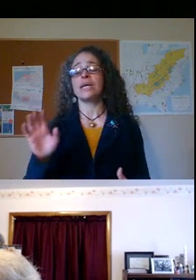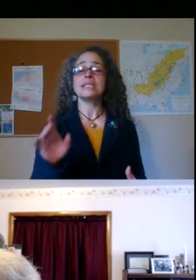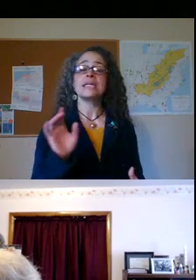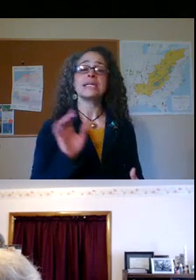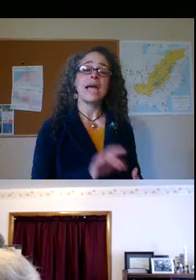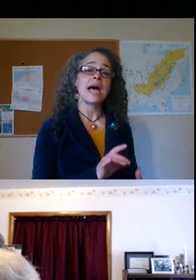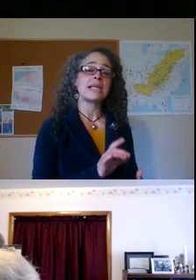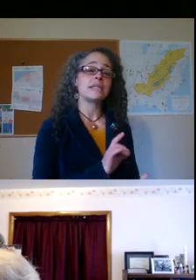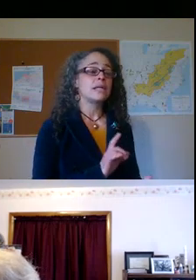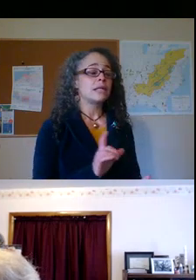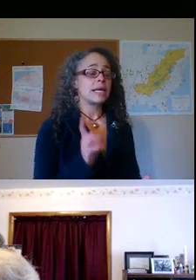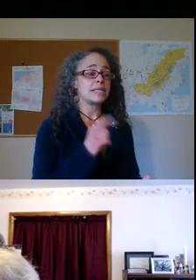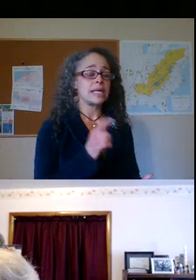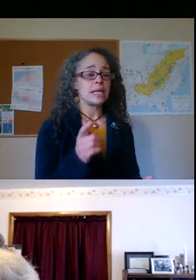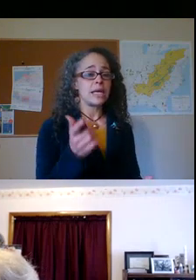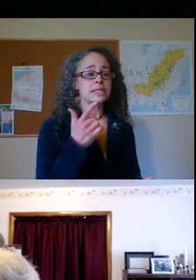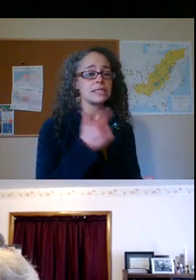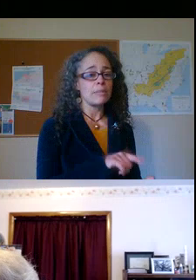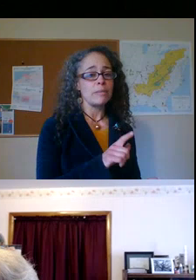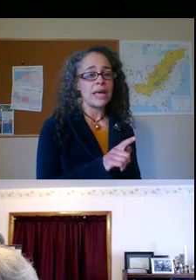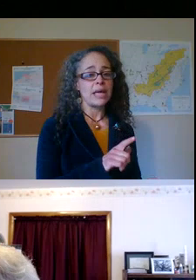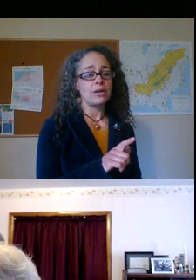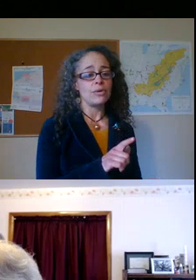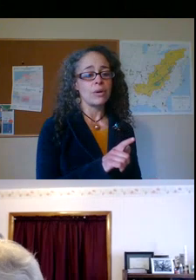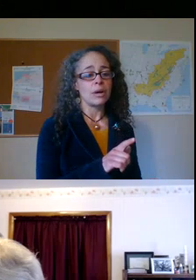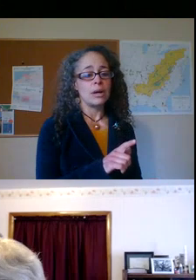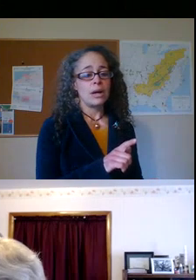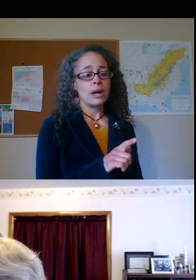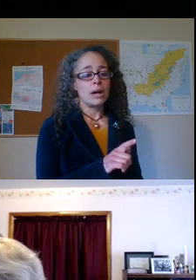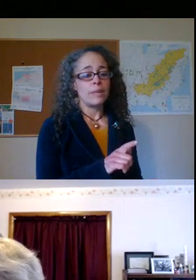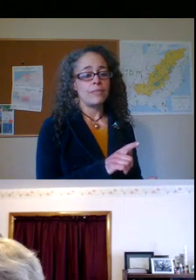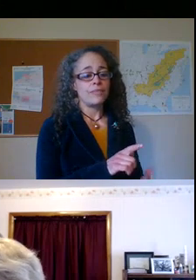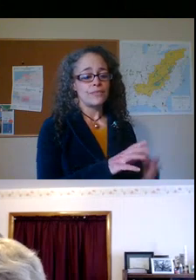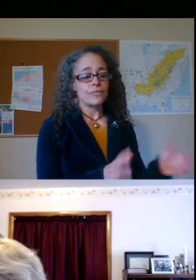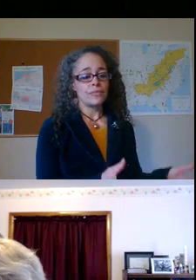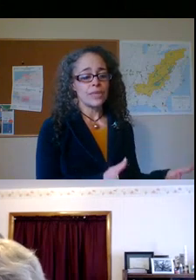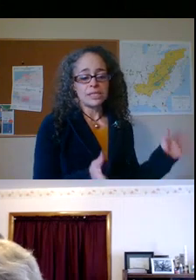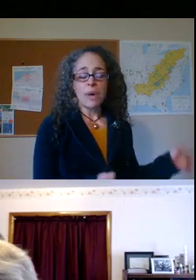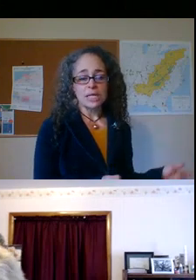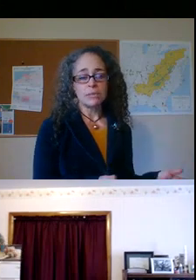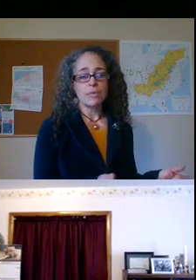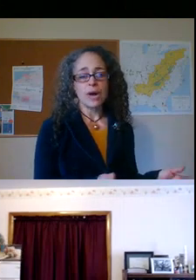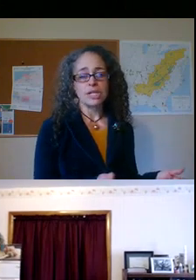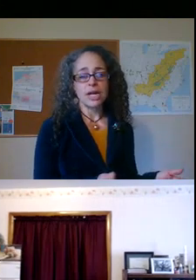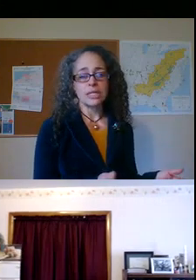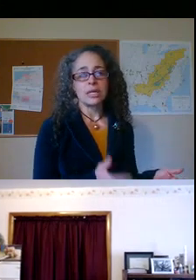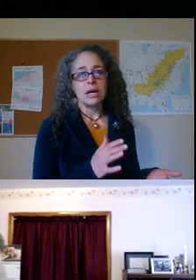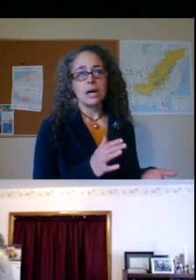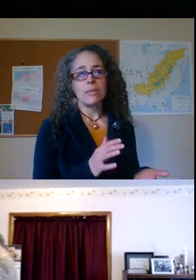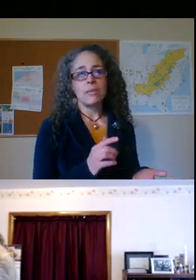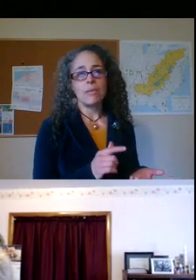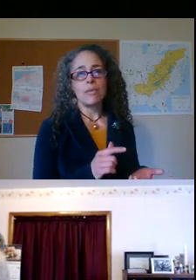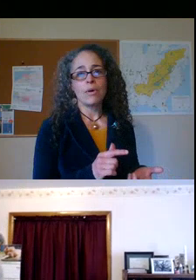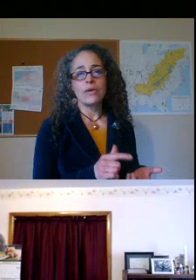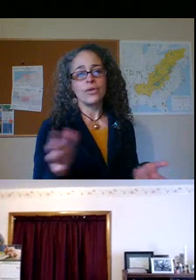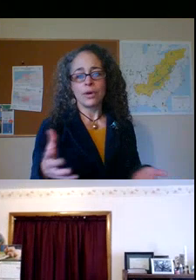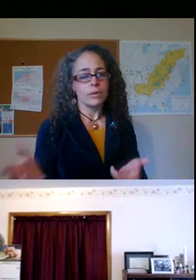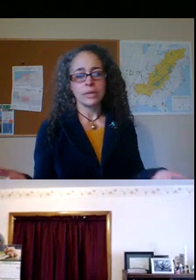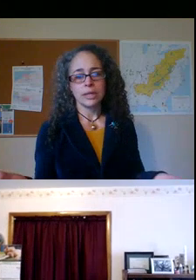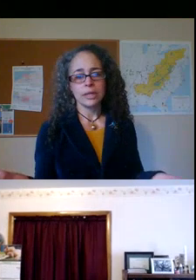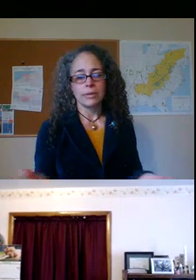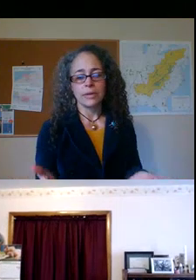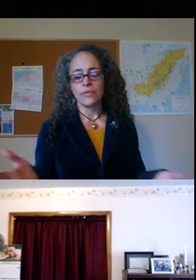out there, because it can, like I said, it can supplement your this possible project. Or